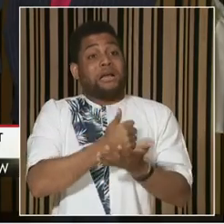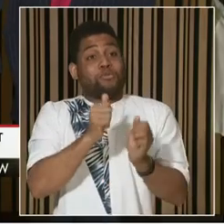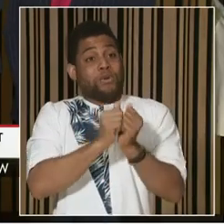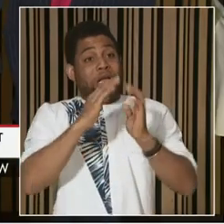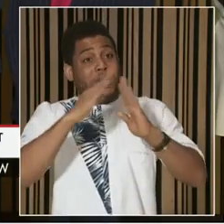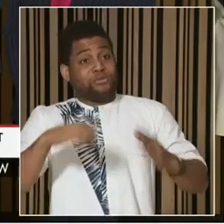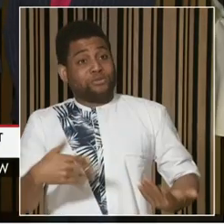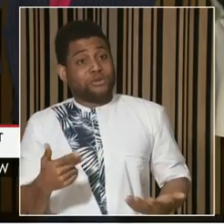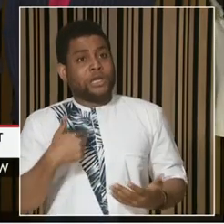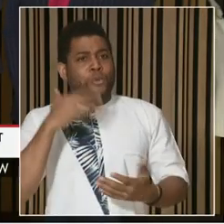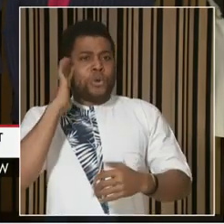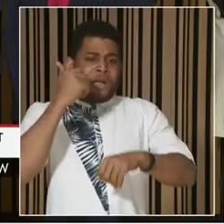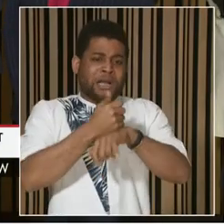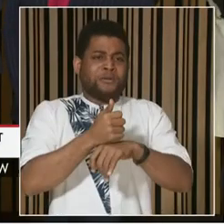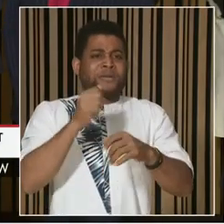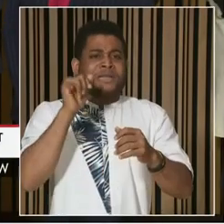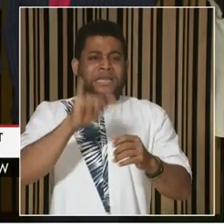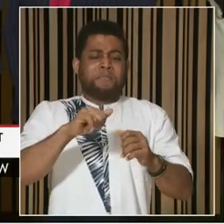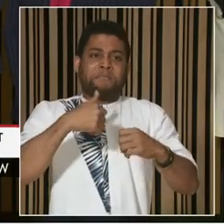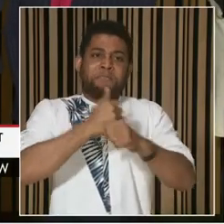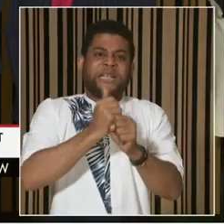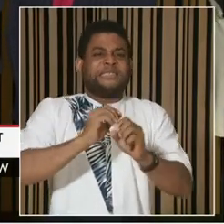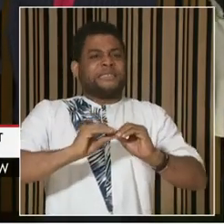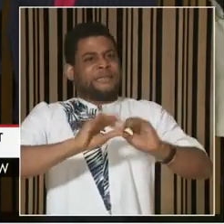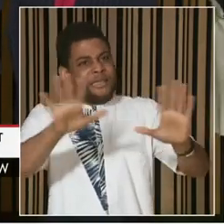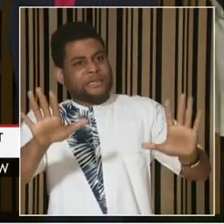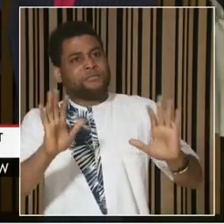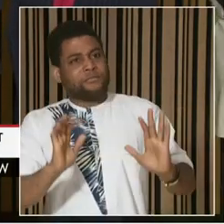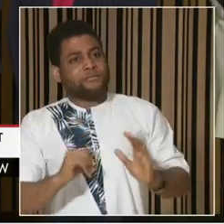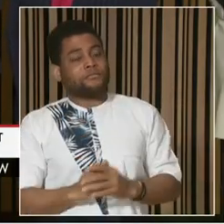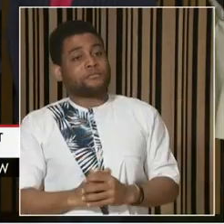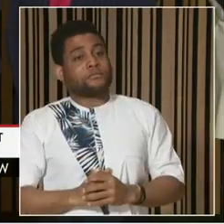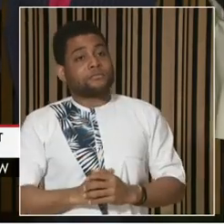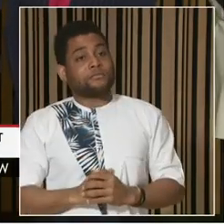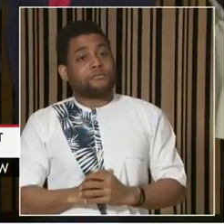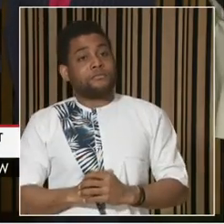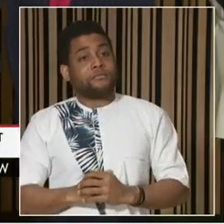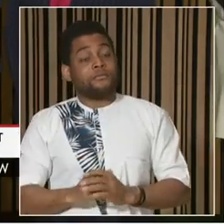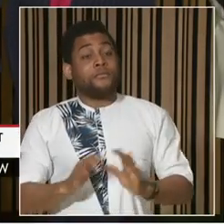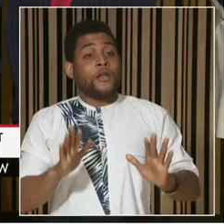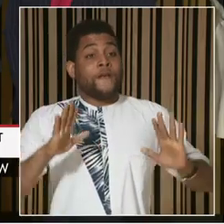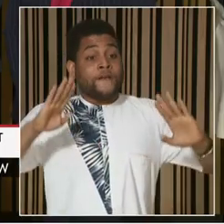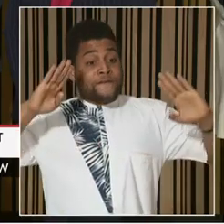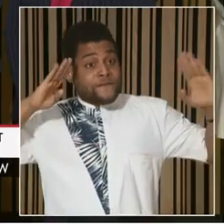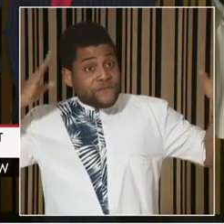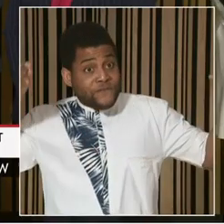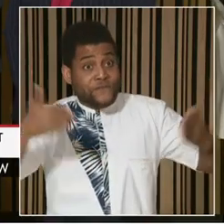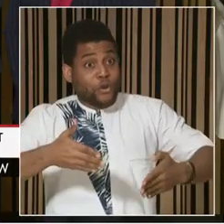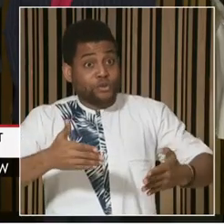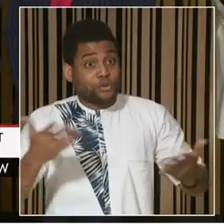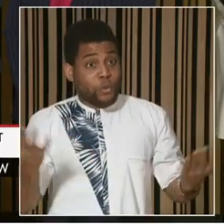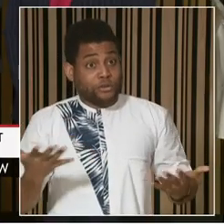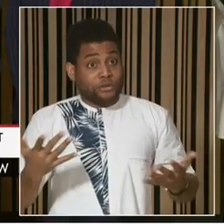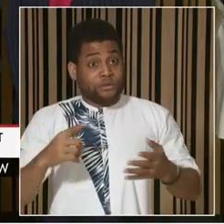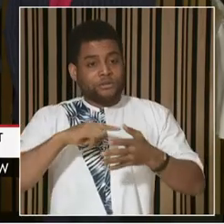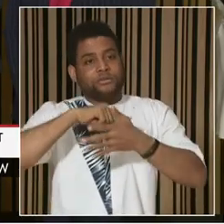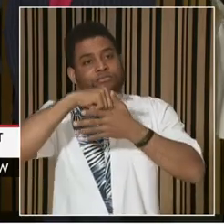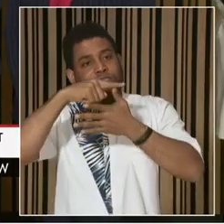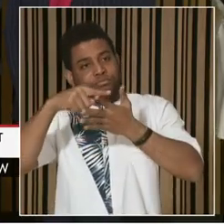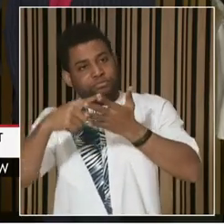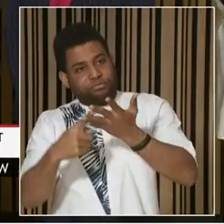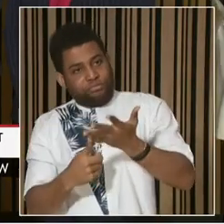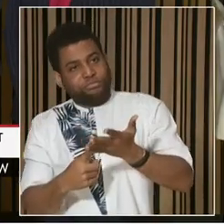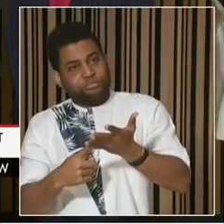really clear. And our focus is on all of the parameters that have been established for the Housing Production Trust